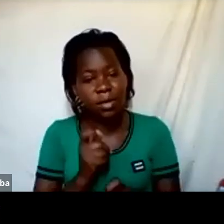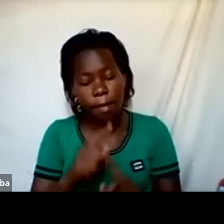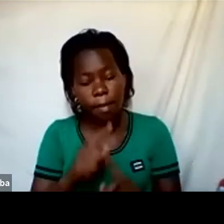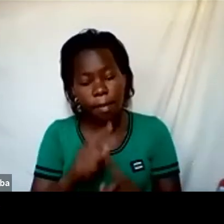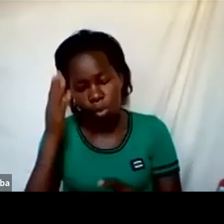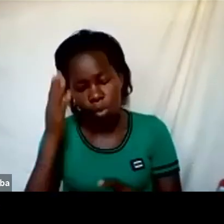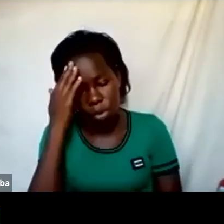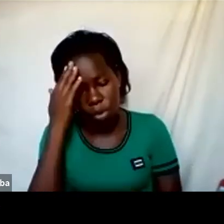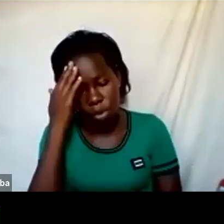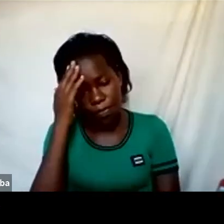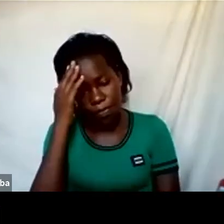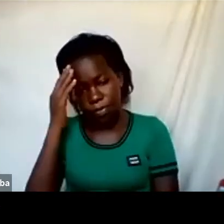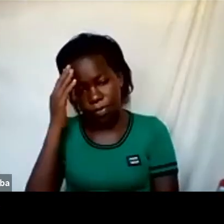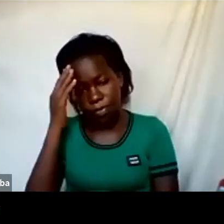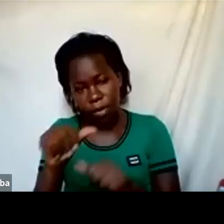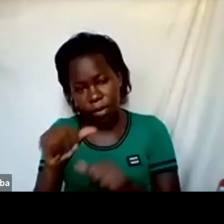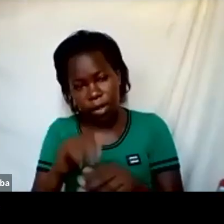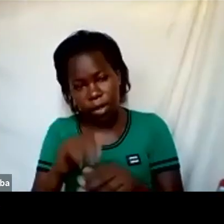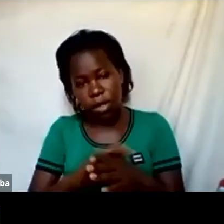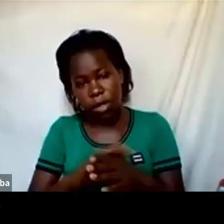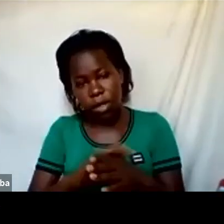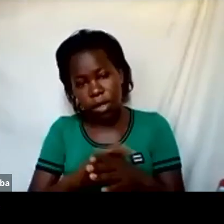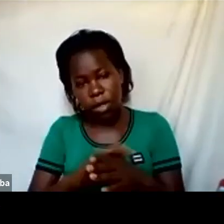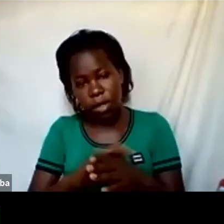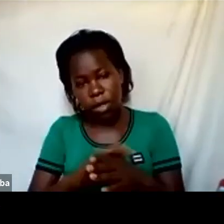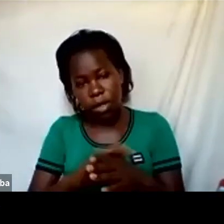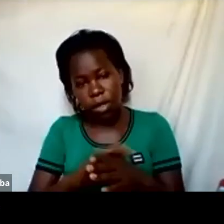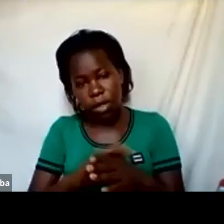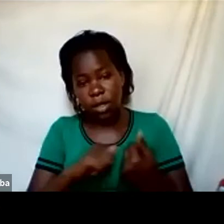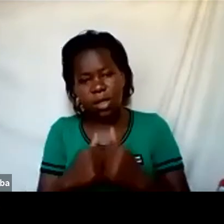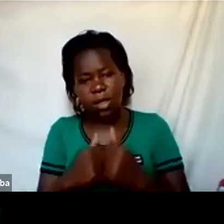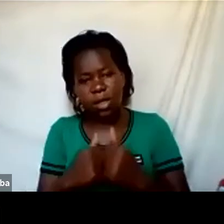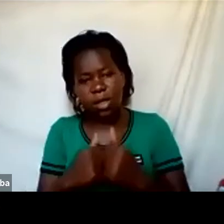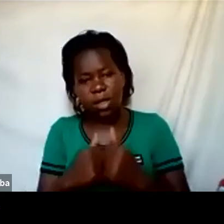is challenging. I don't know whether you meant entrepreneurship